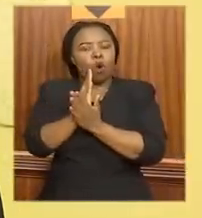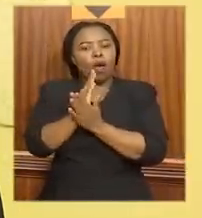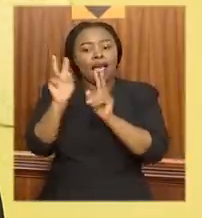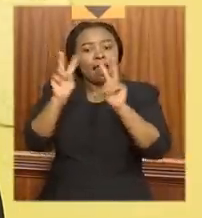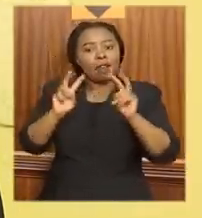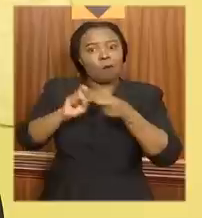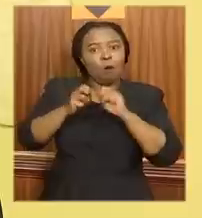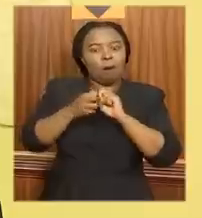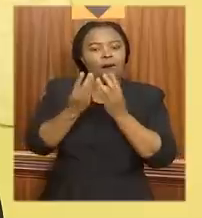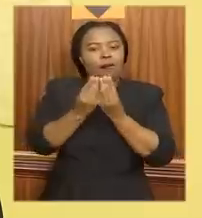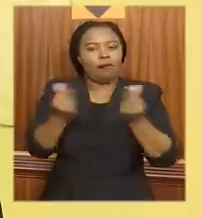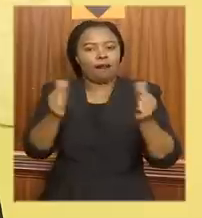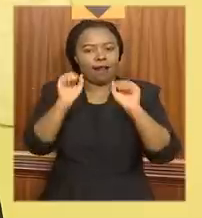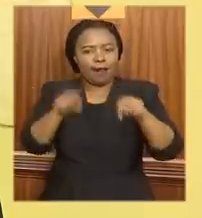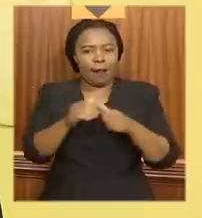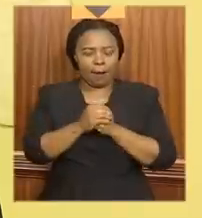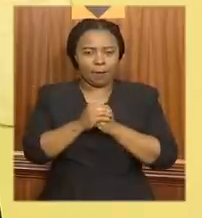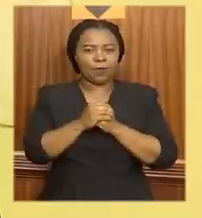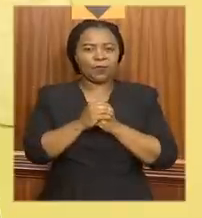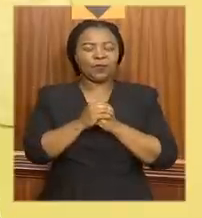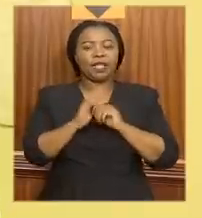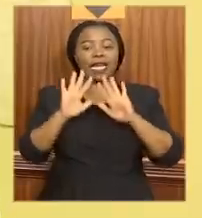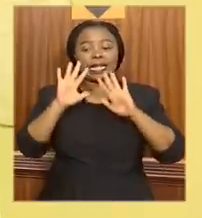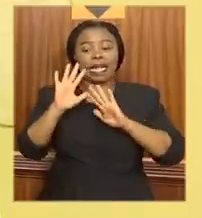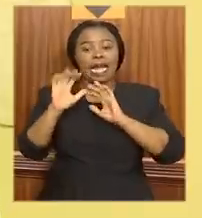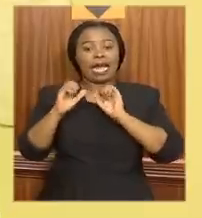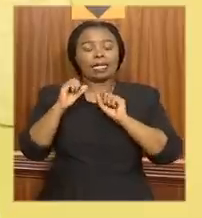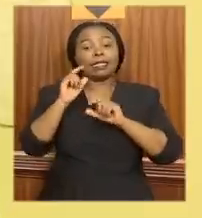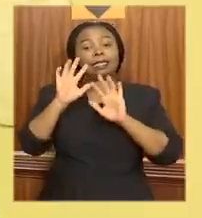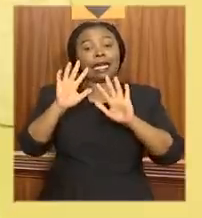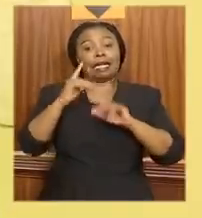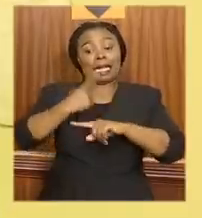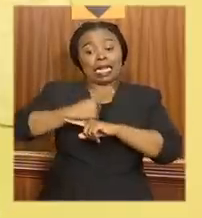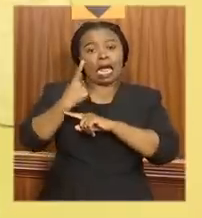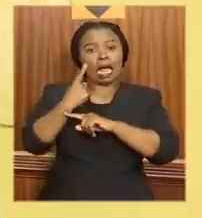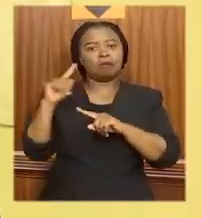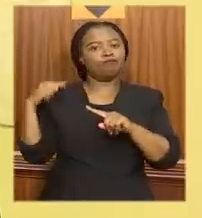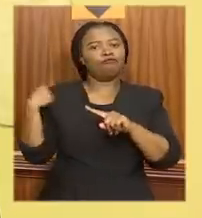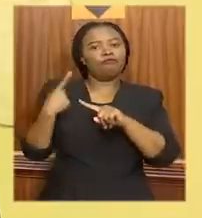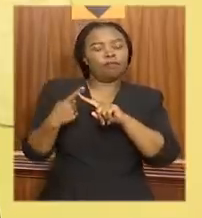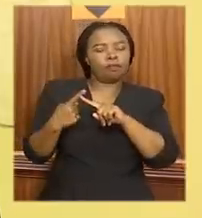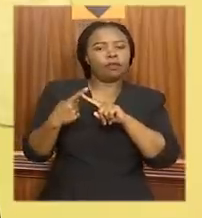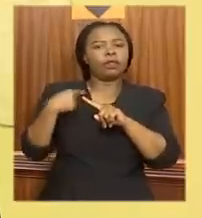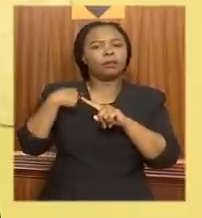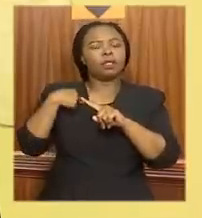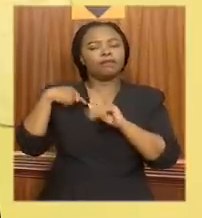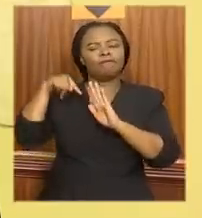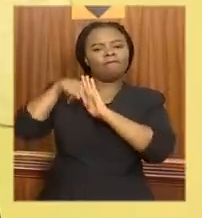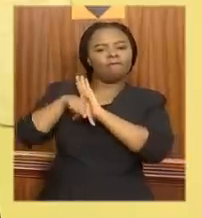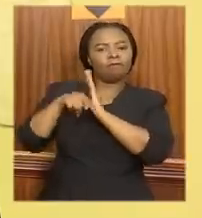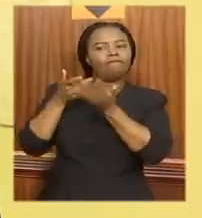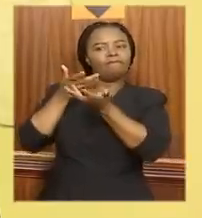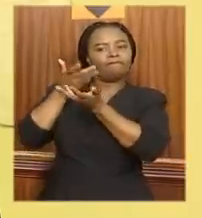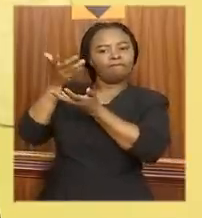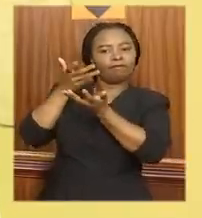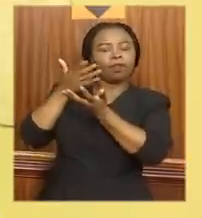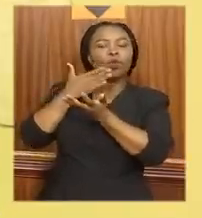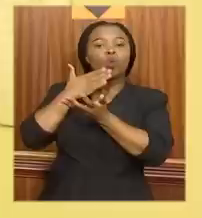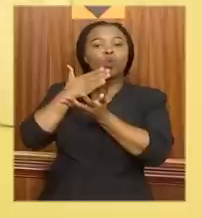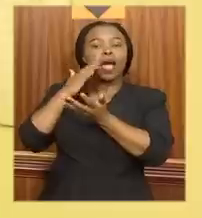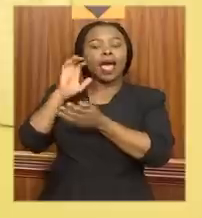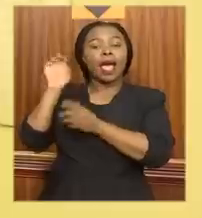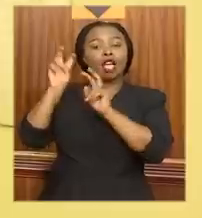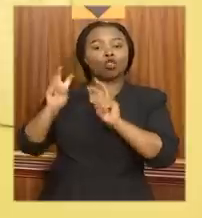In the past 10 days, I have had extensive discussions with the Eskom executive